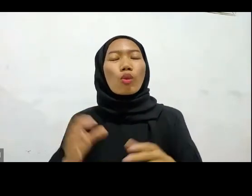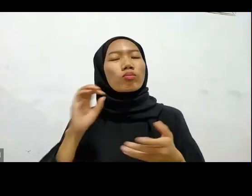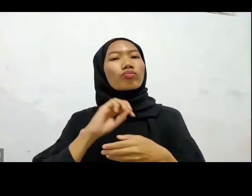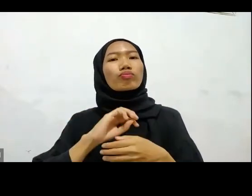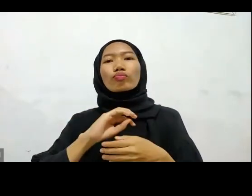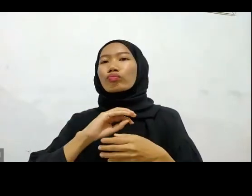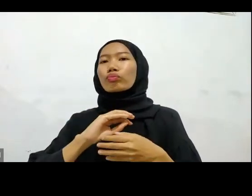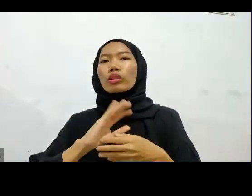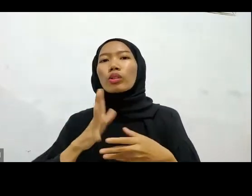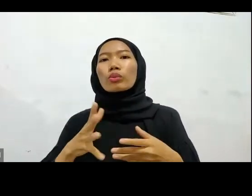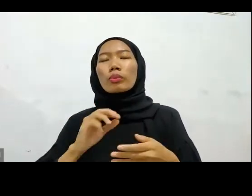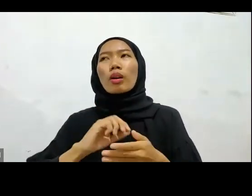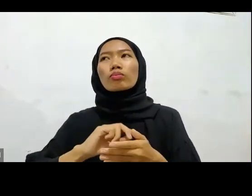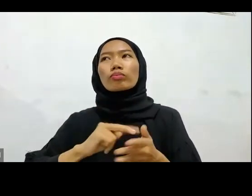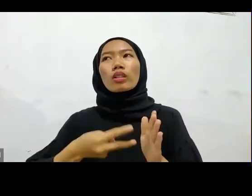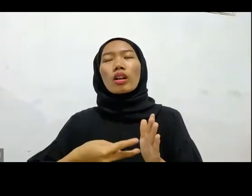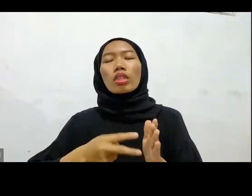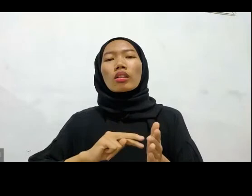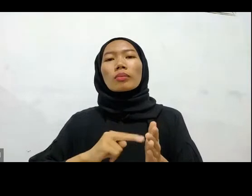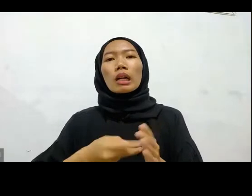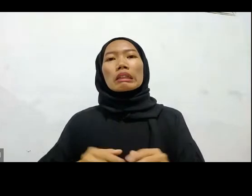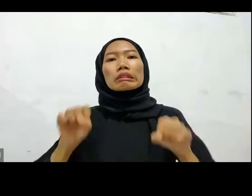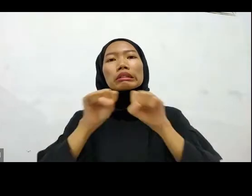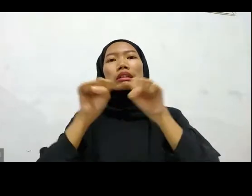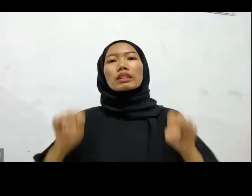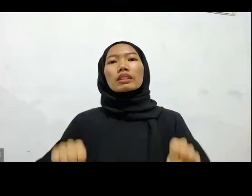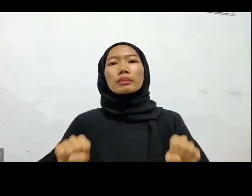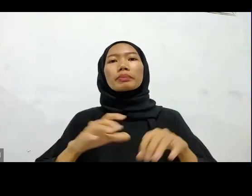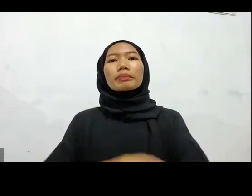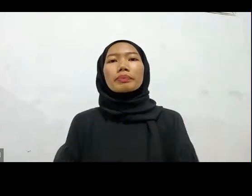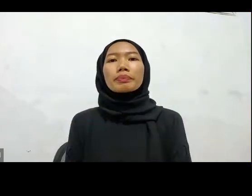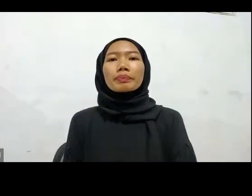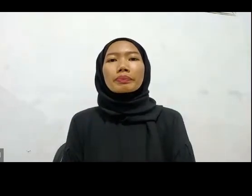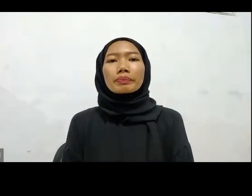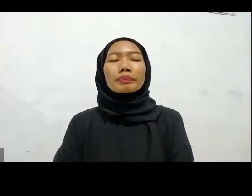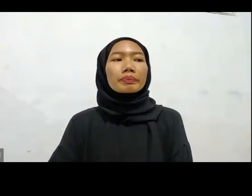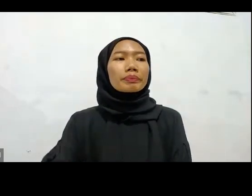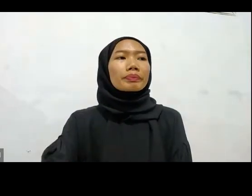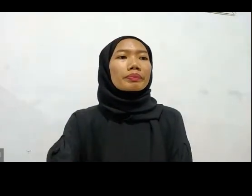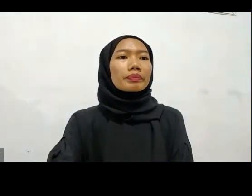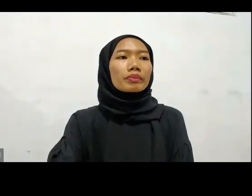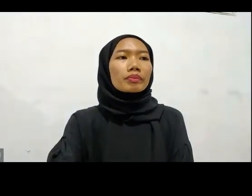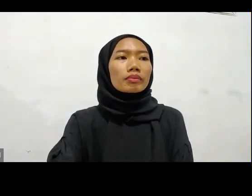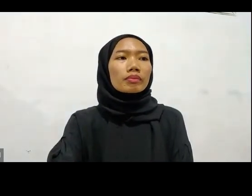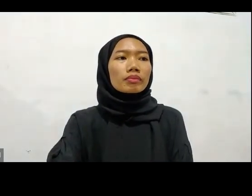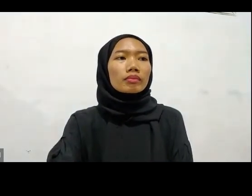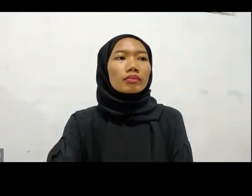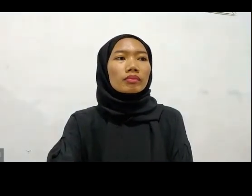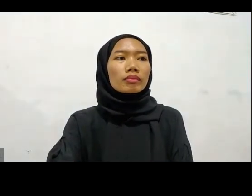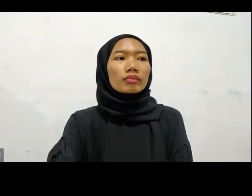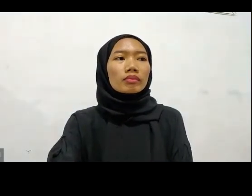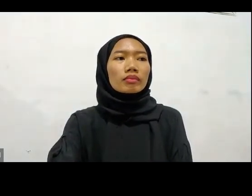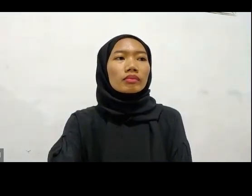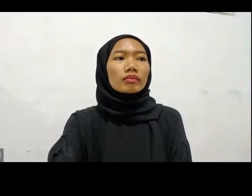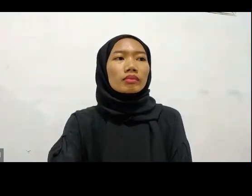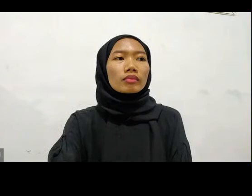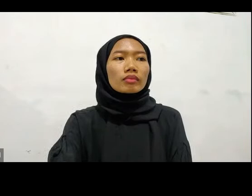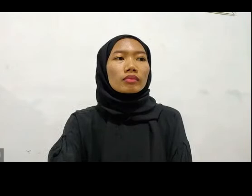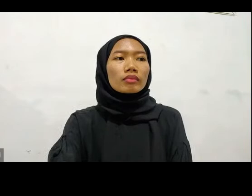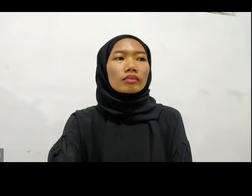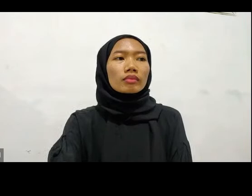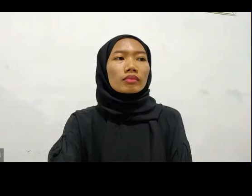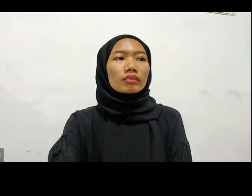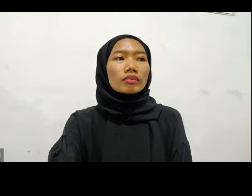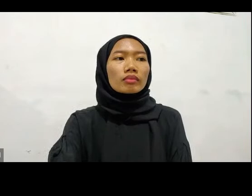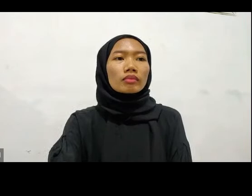I think it's particularly important to have really strong pilots and stories of success. So in